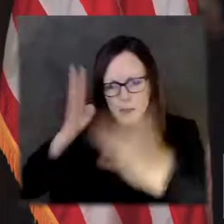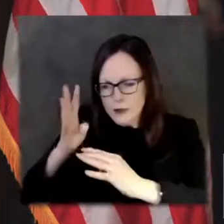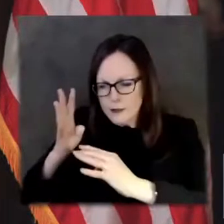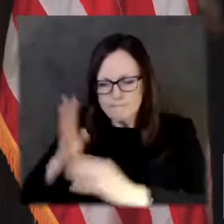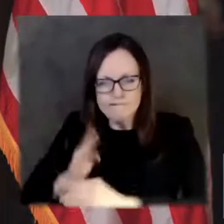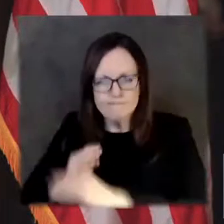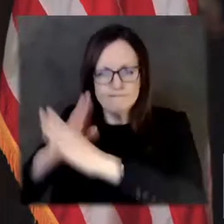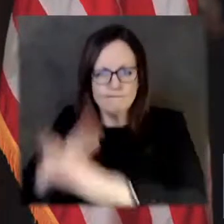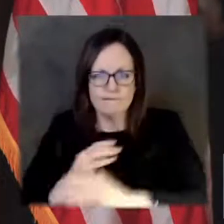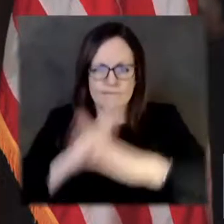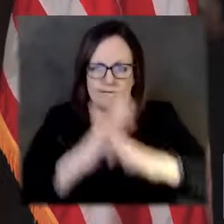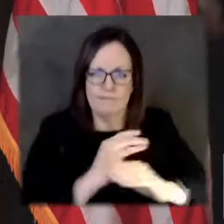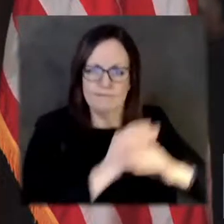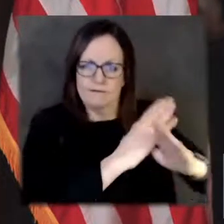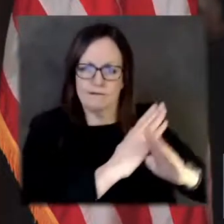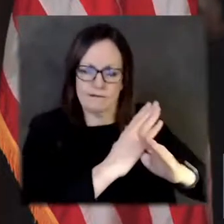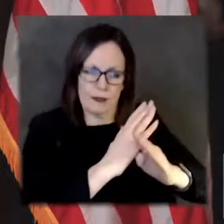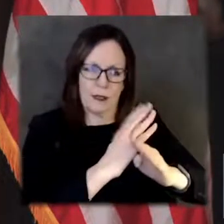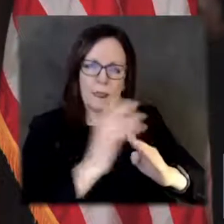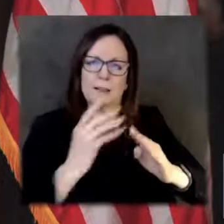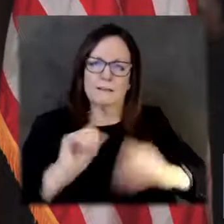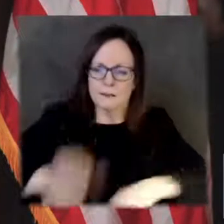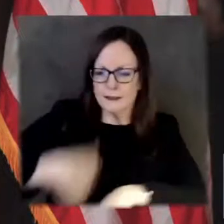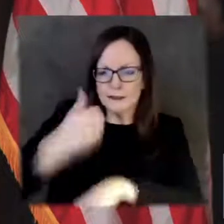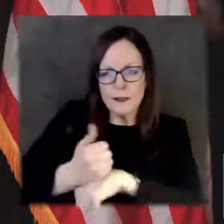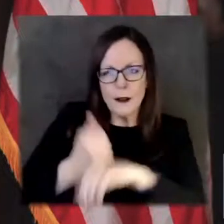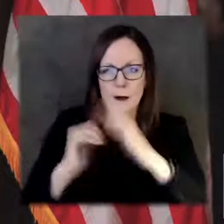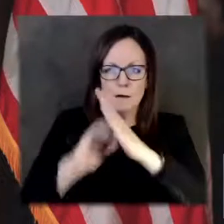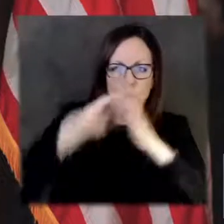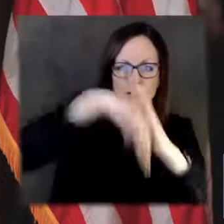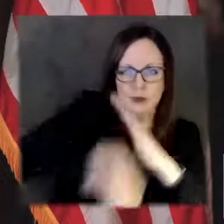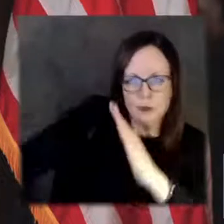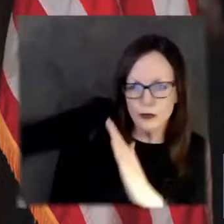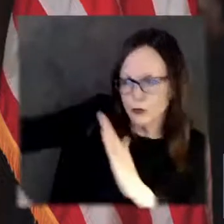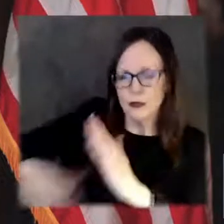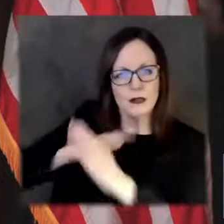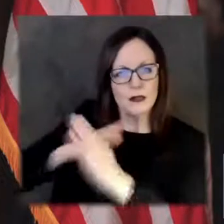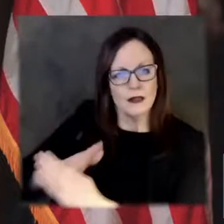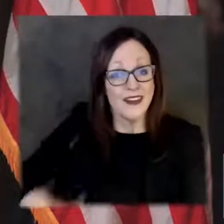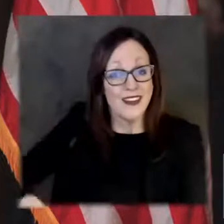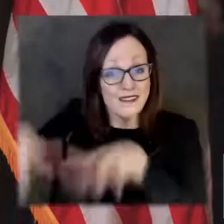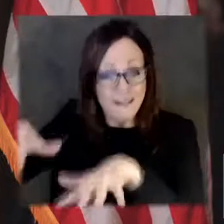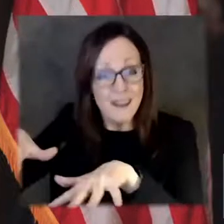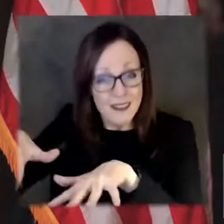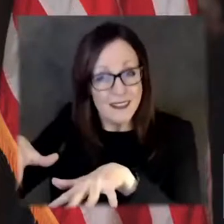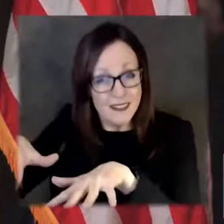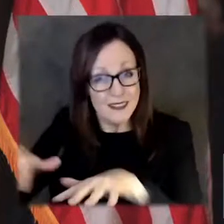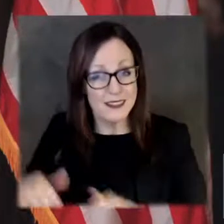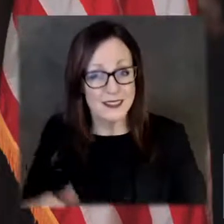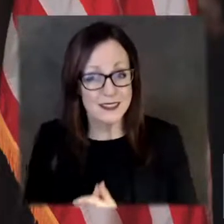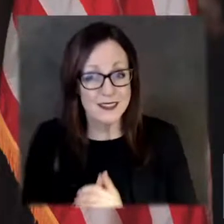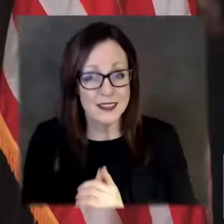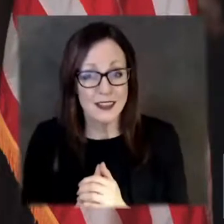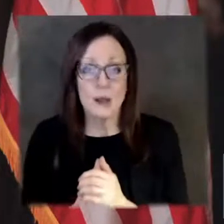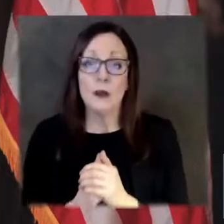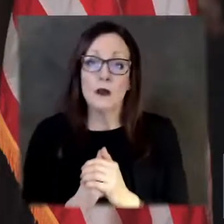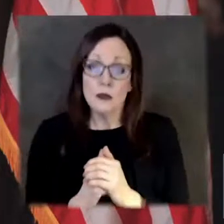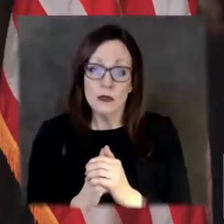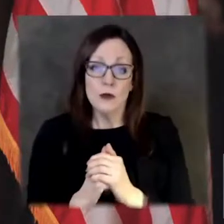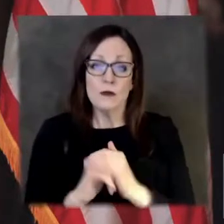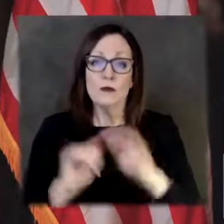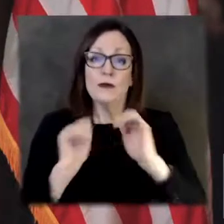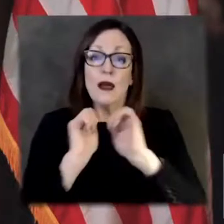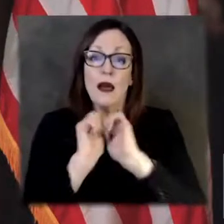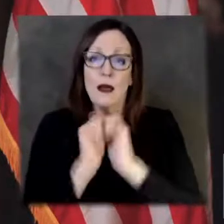of catastrophic flood damage. This will also help our municipalities address at-risk properties and infrastructure